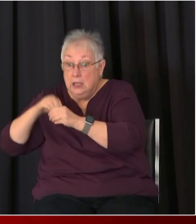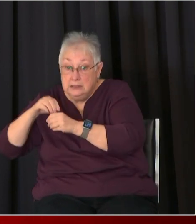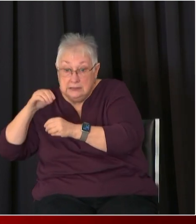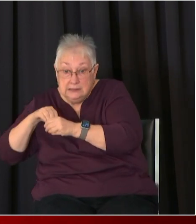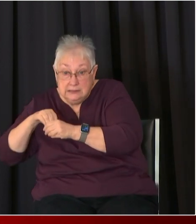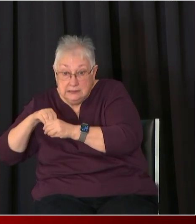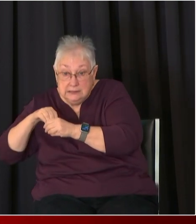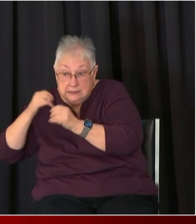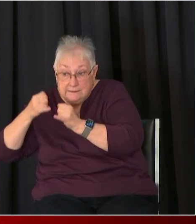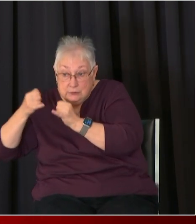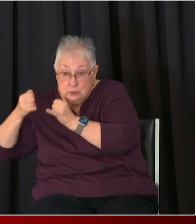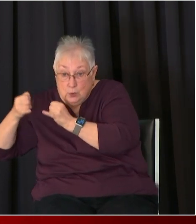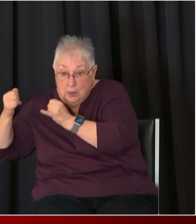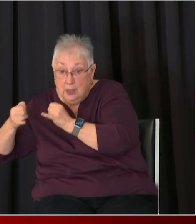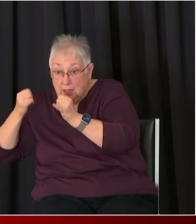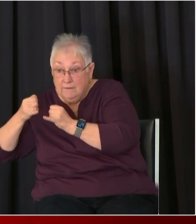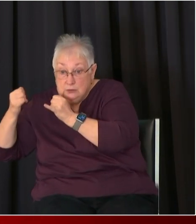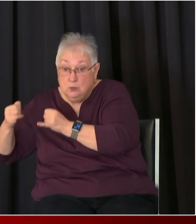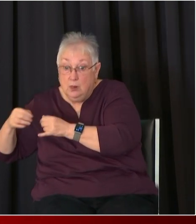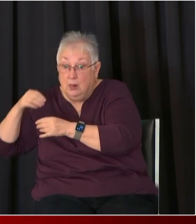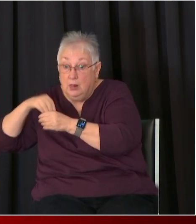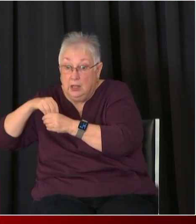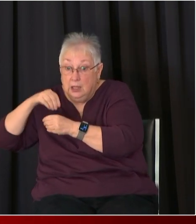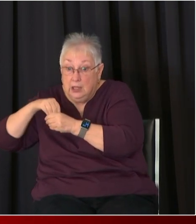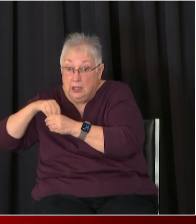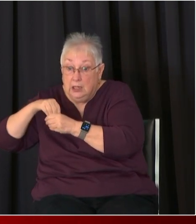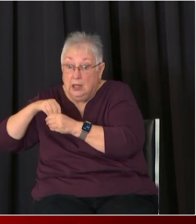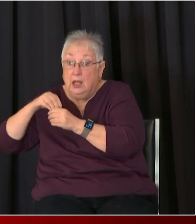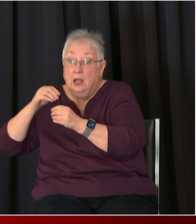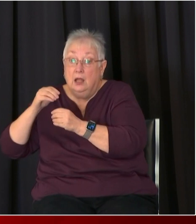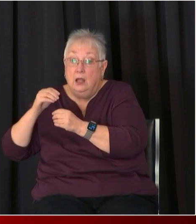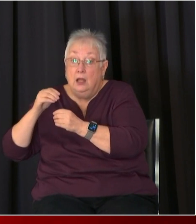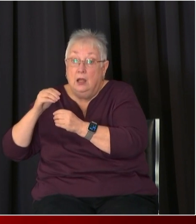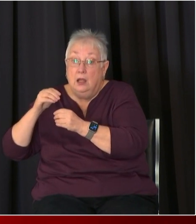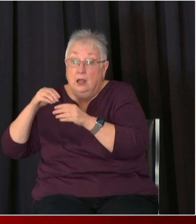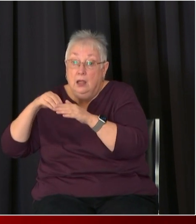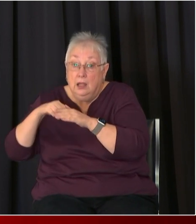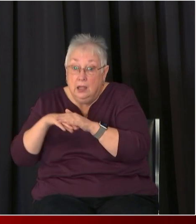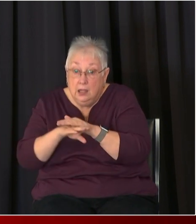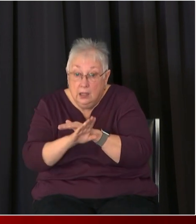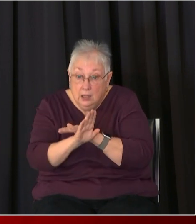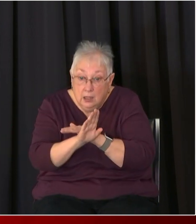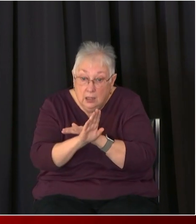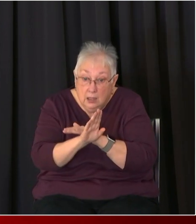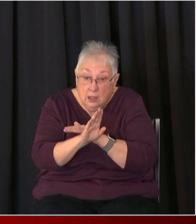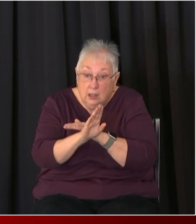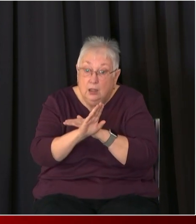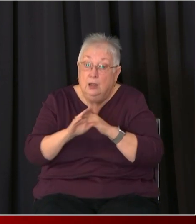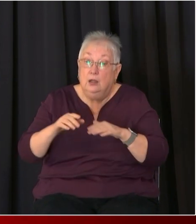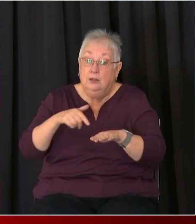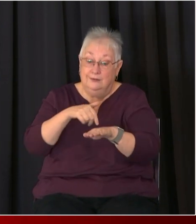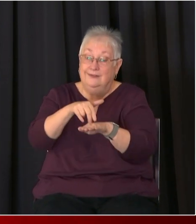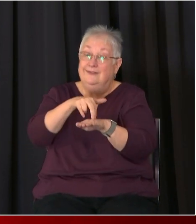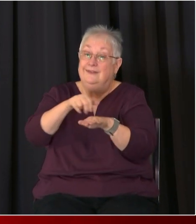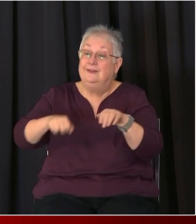going into a gym, an indoor gym, and using a treadmill individually is not